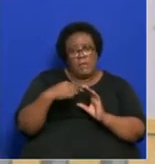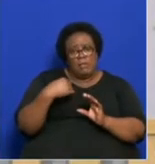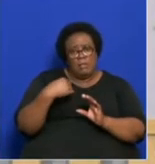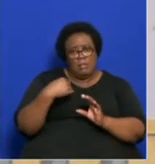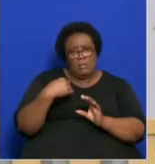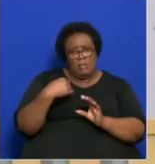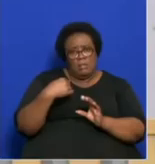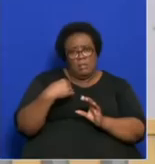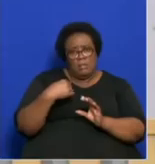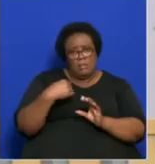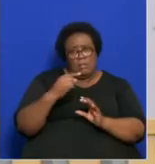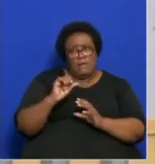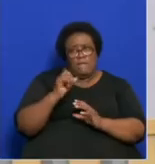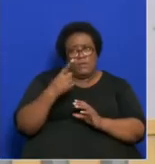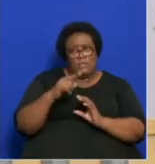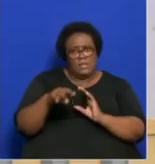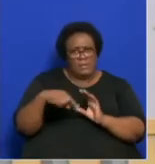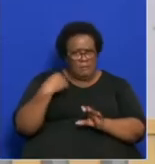been developed.